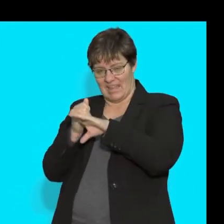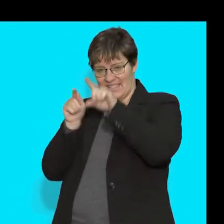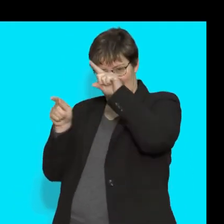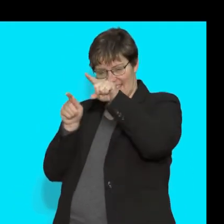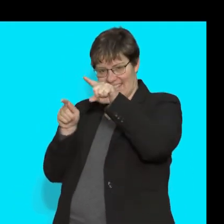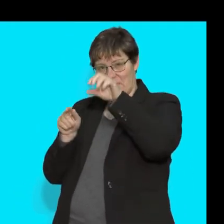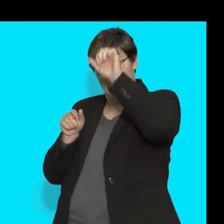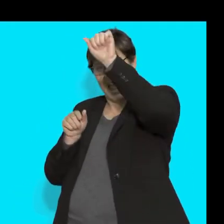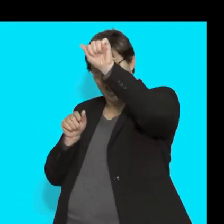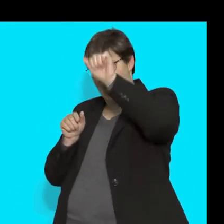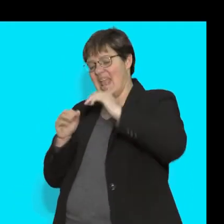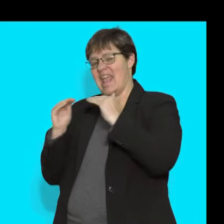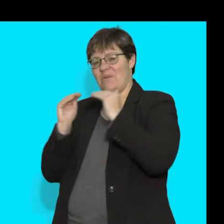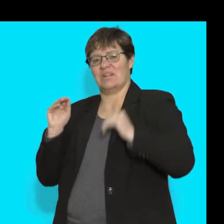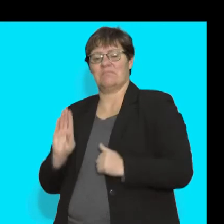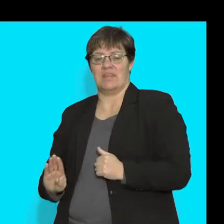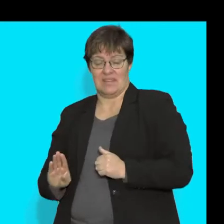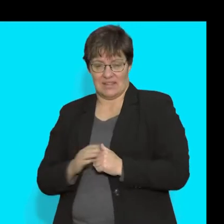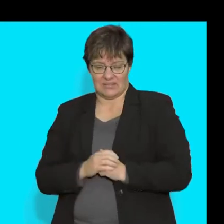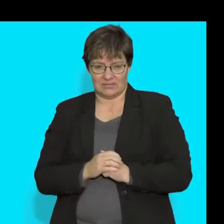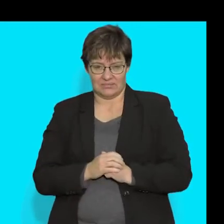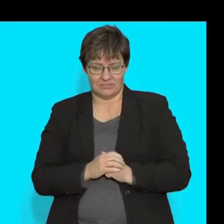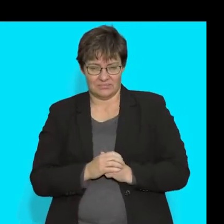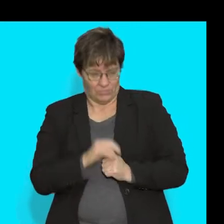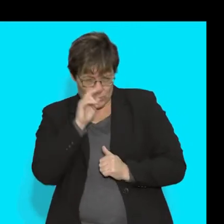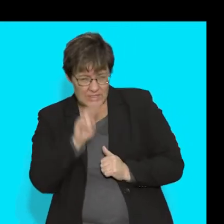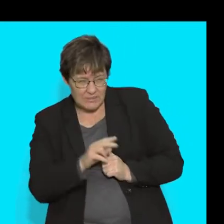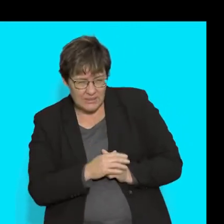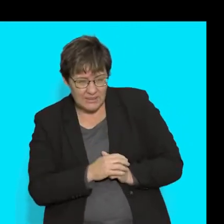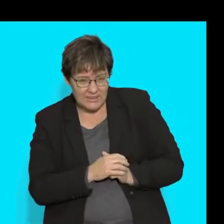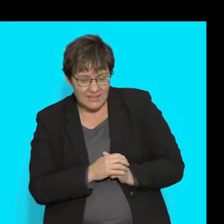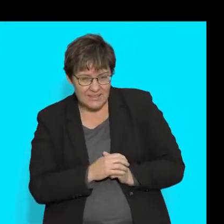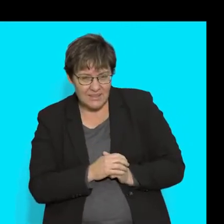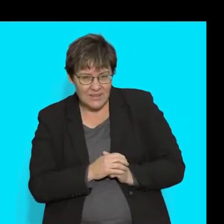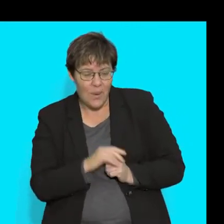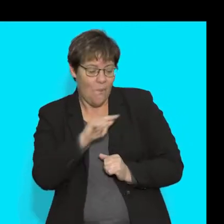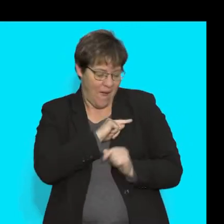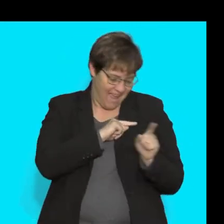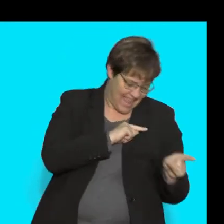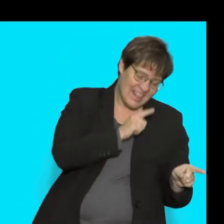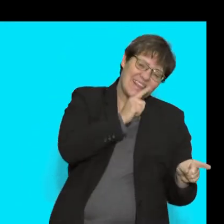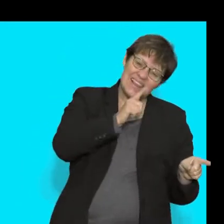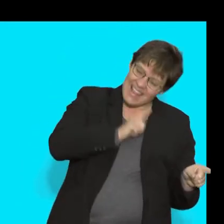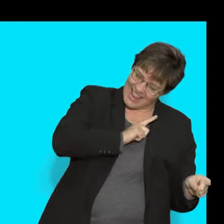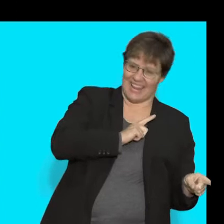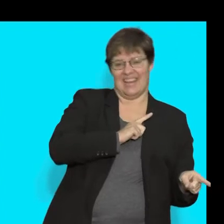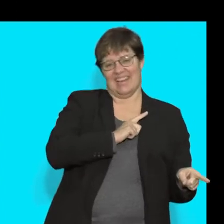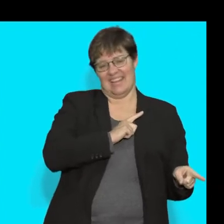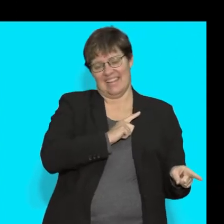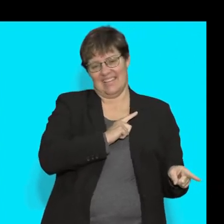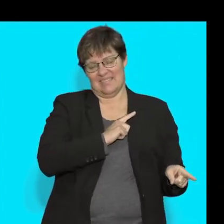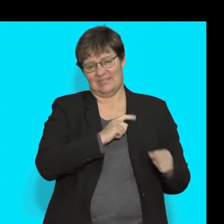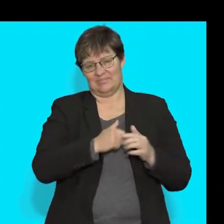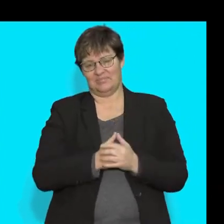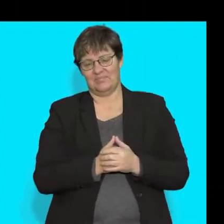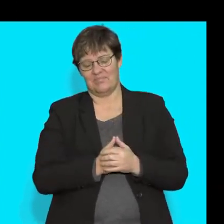other. Therefore, angle A becomes equal to angle B. Do you see? That's because I was told AC